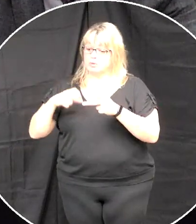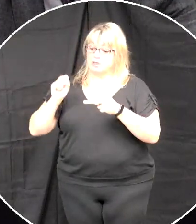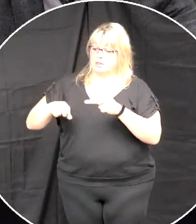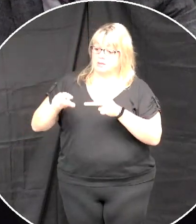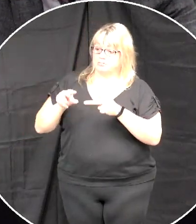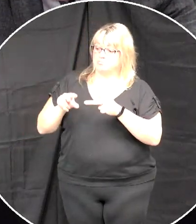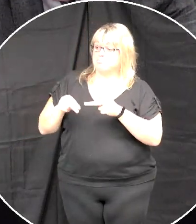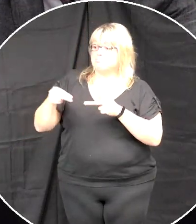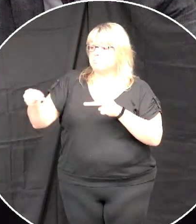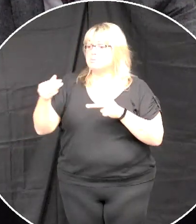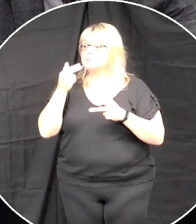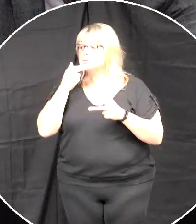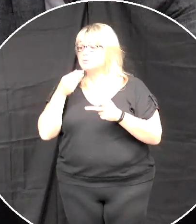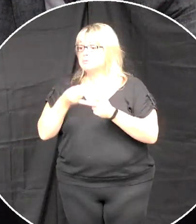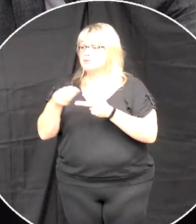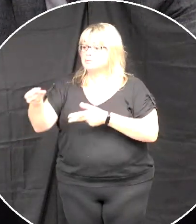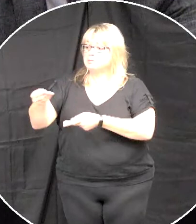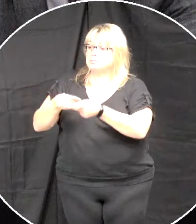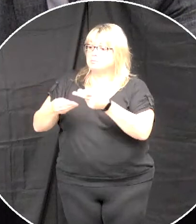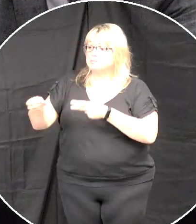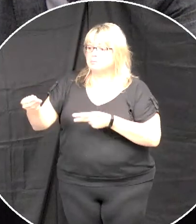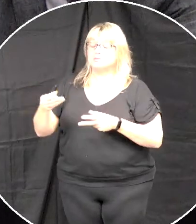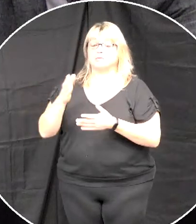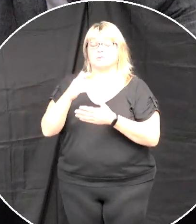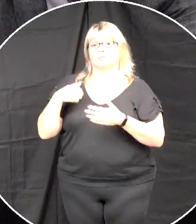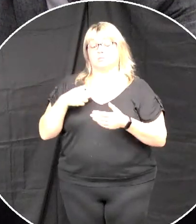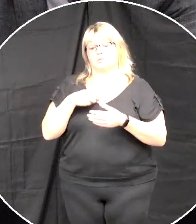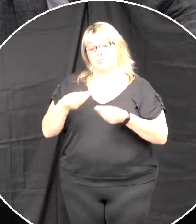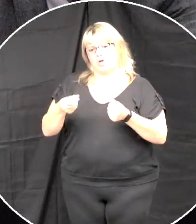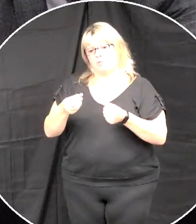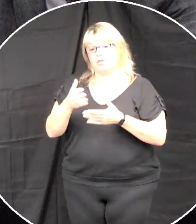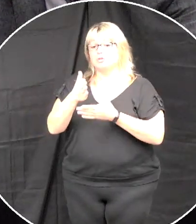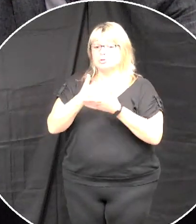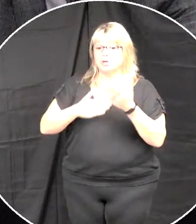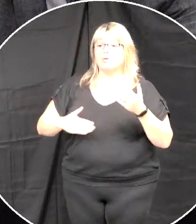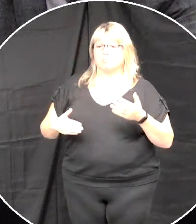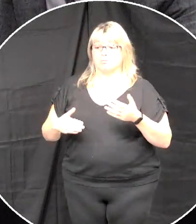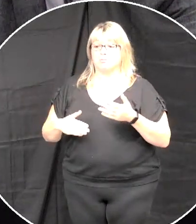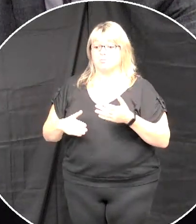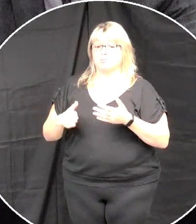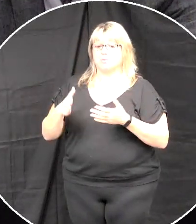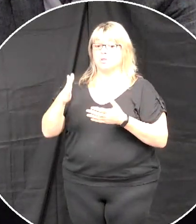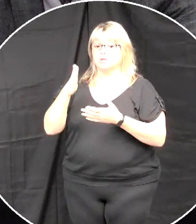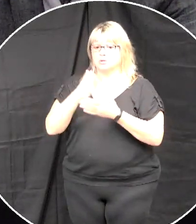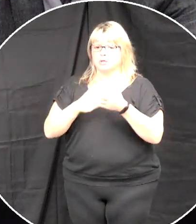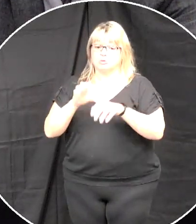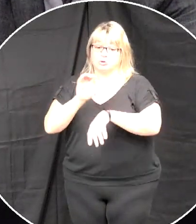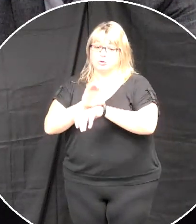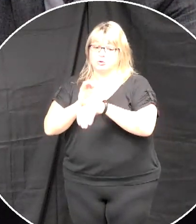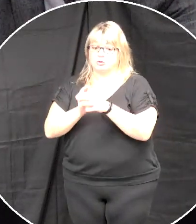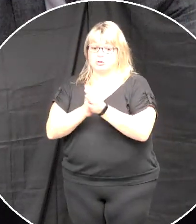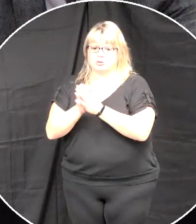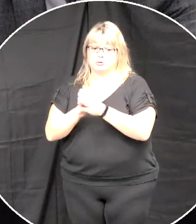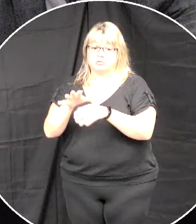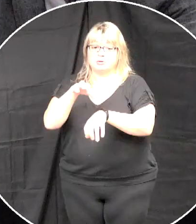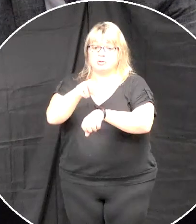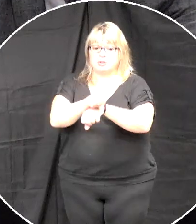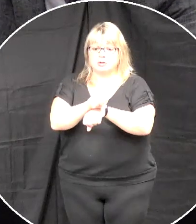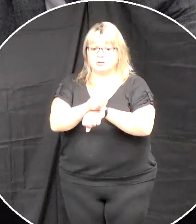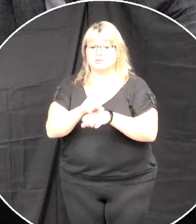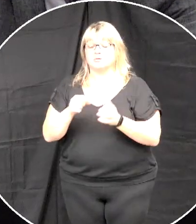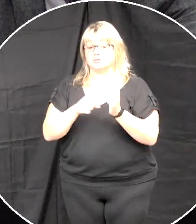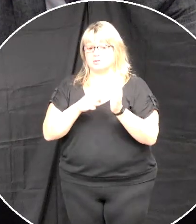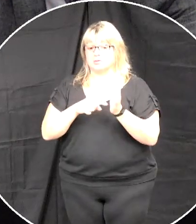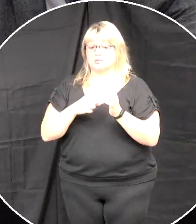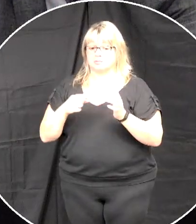nominal values. And some of our properties and structures have denominational interest. So there's a third mechanism where